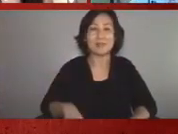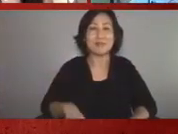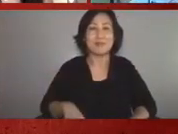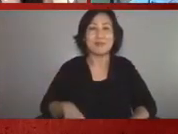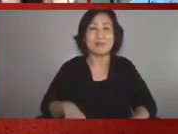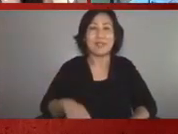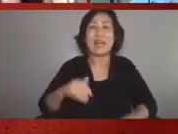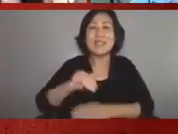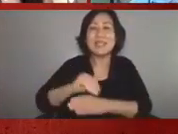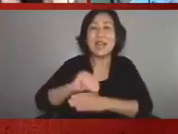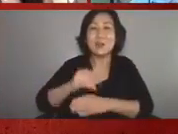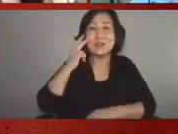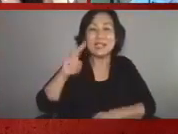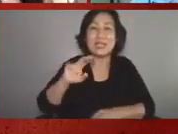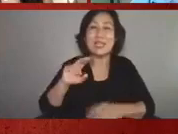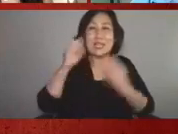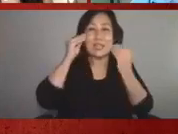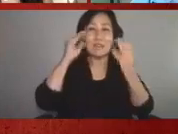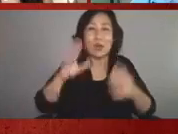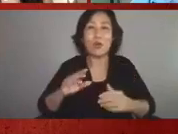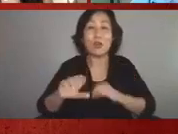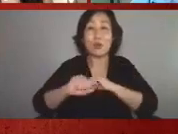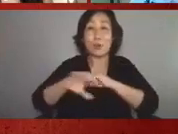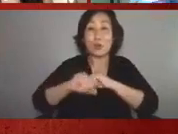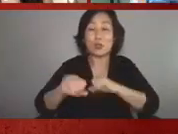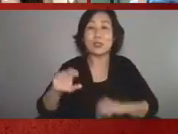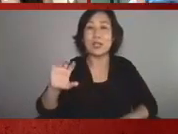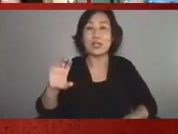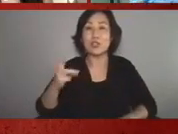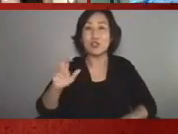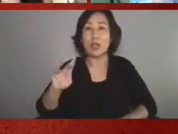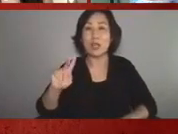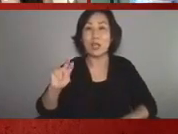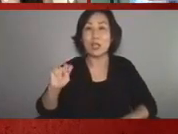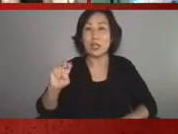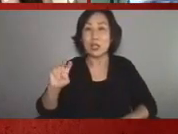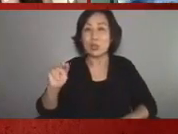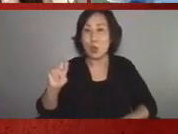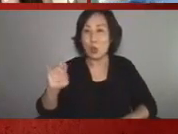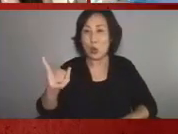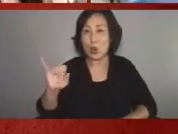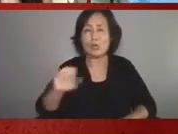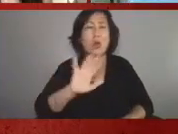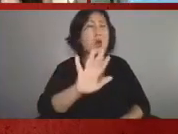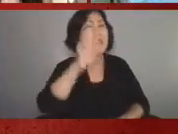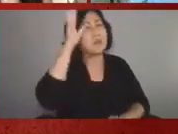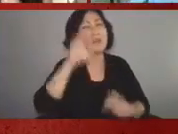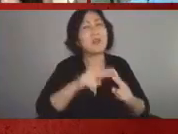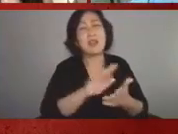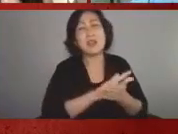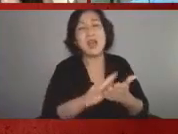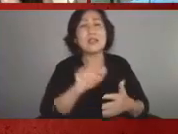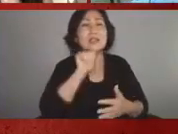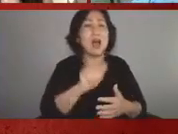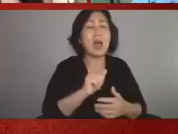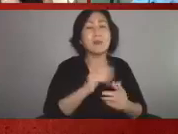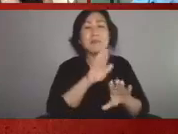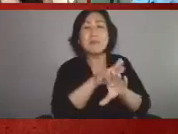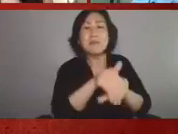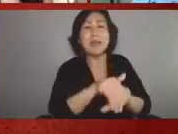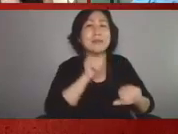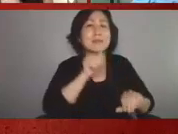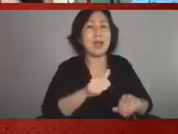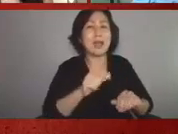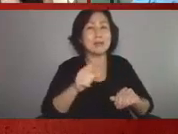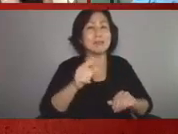night infomercials. Nice guy, you know. He's so genuine, you know. He doesn't Aw, pretend to be that's anybody good. else. And Yeah. his So martial